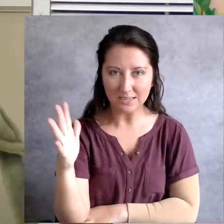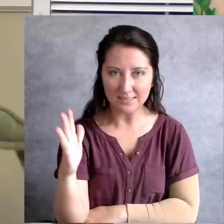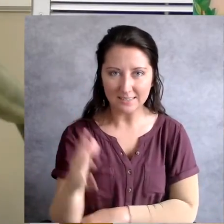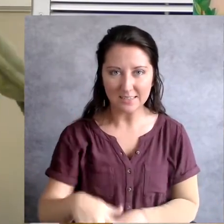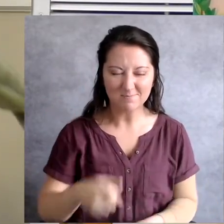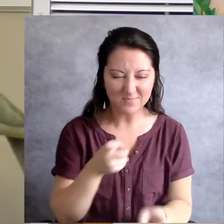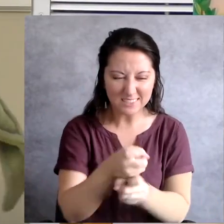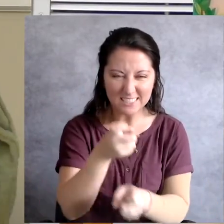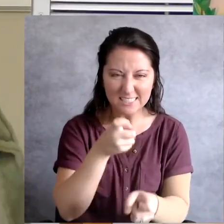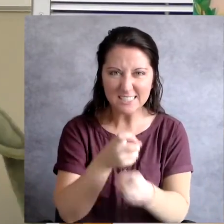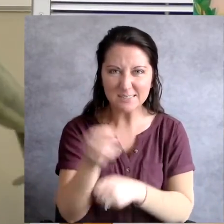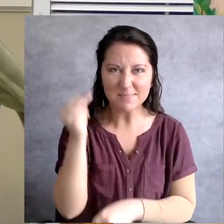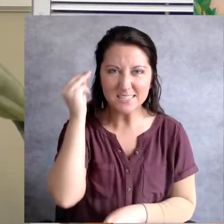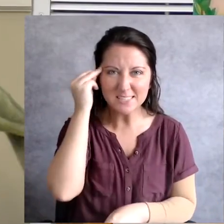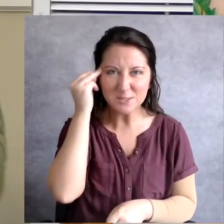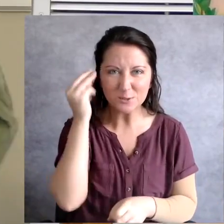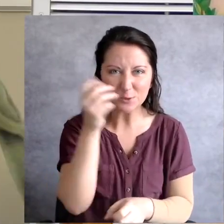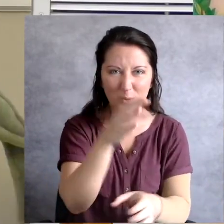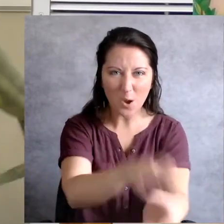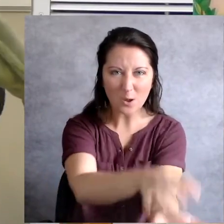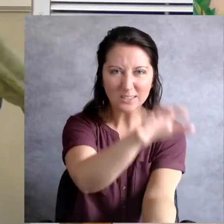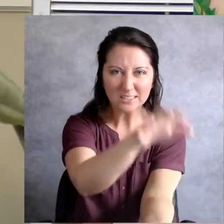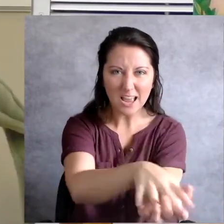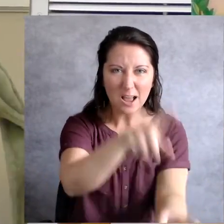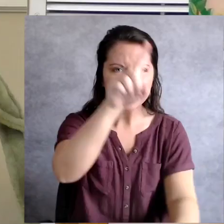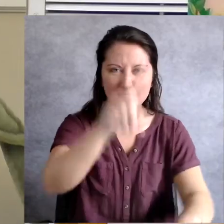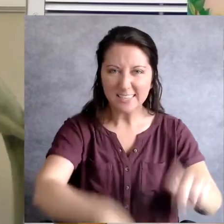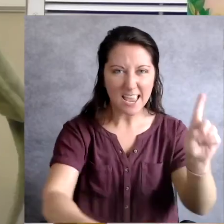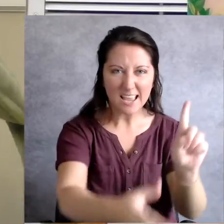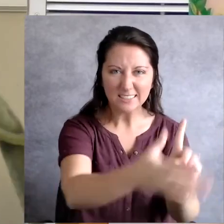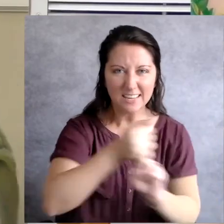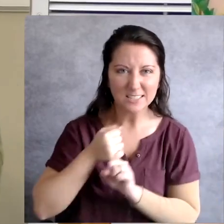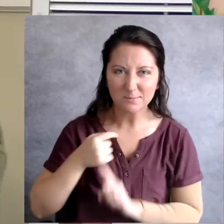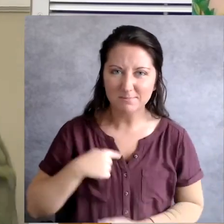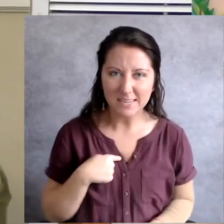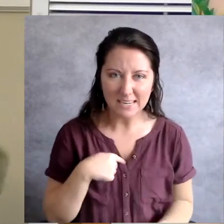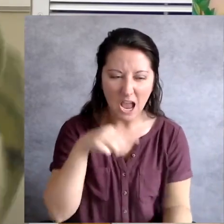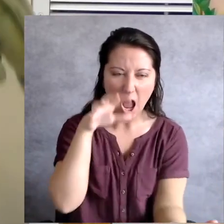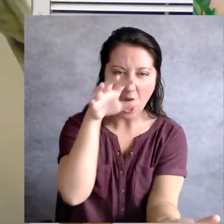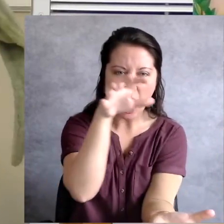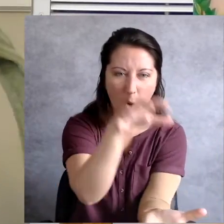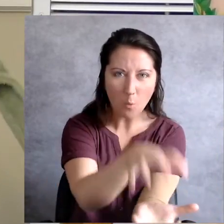tree, teasing Mr. Crocodile, you can't catch me.